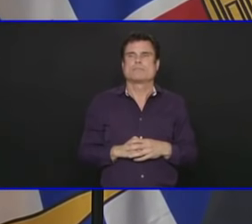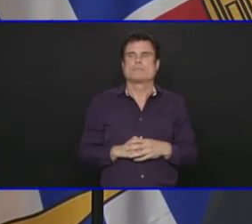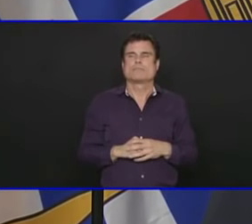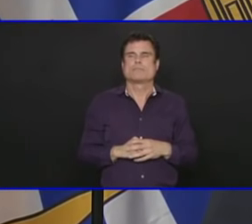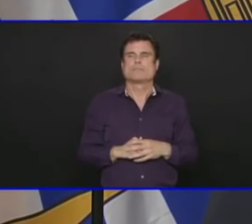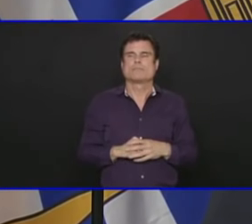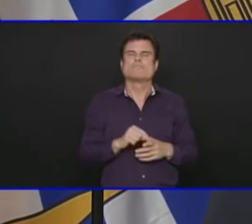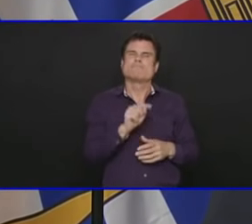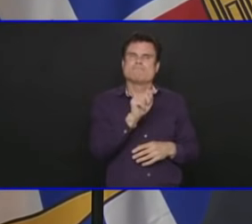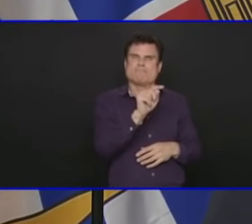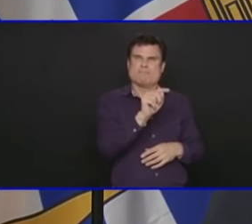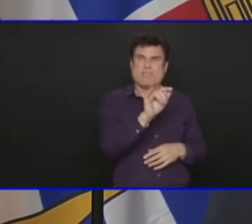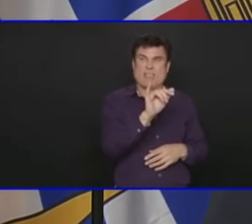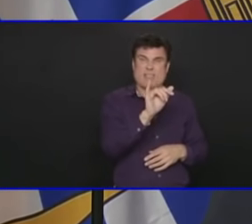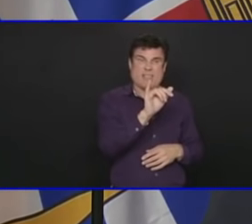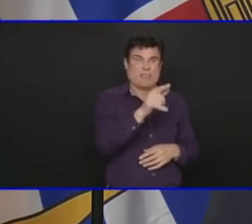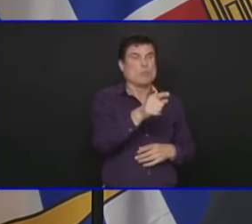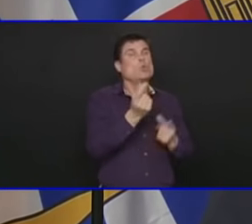Robin Rowe, Info News.